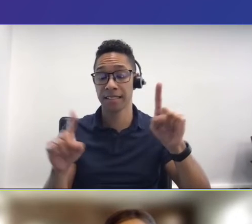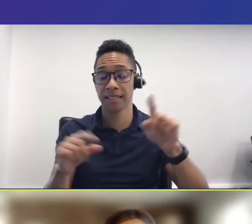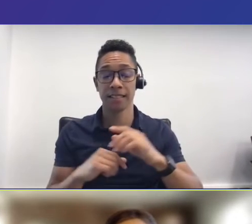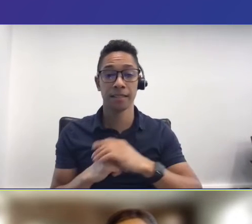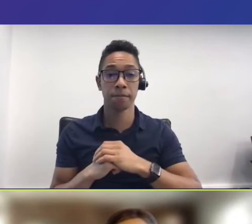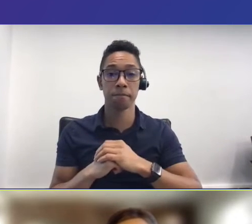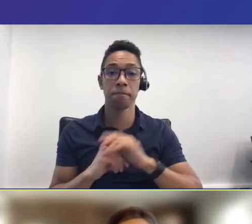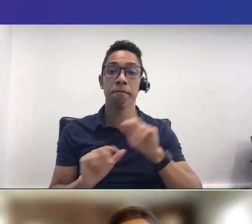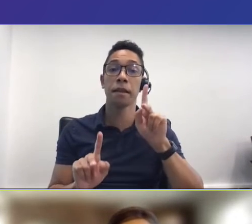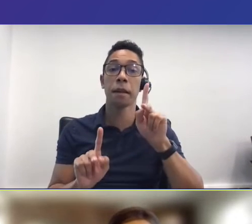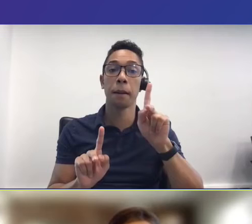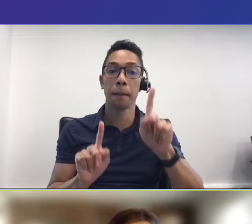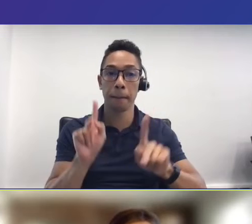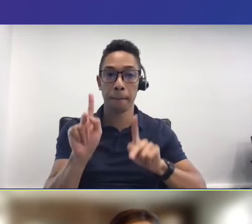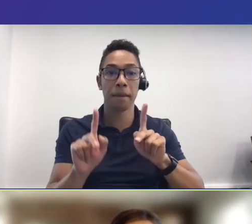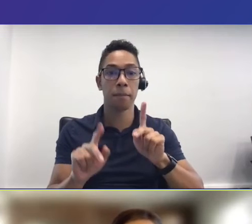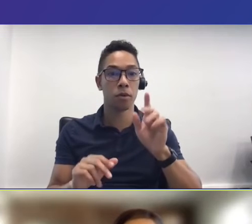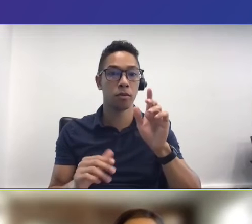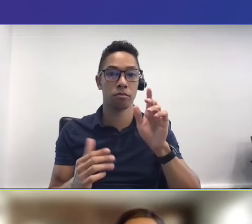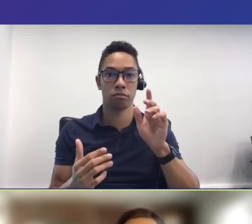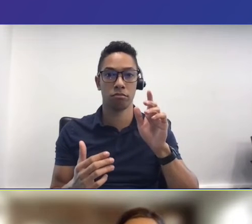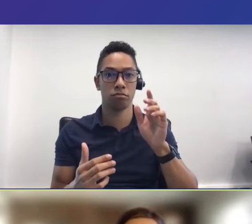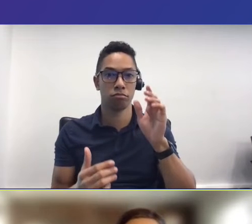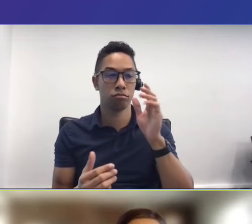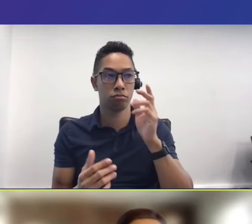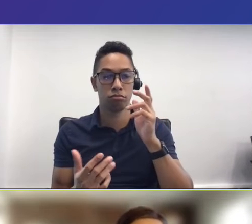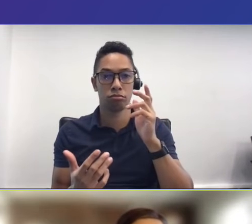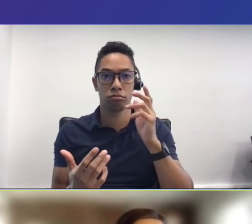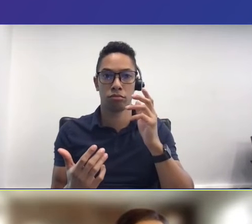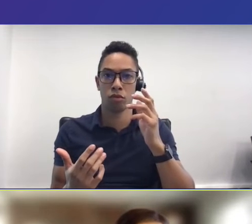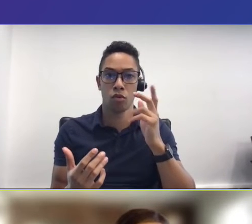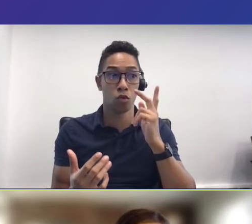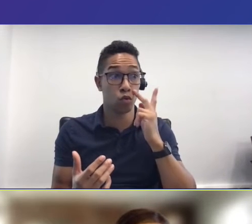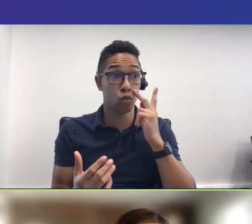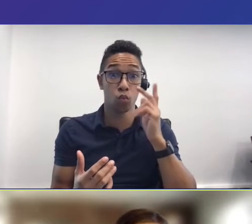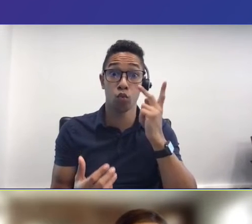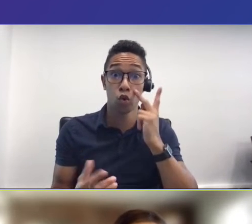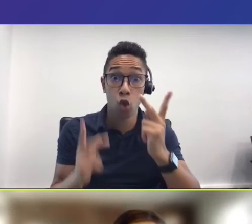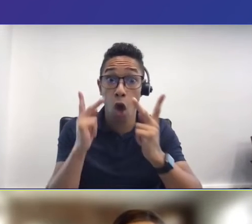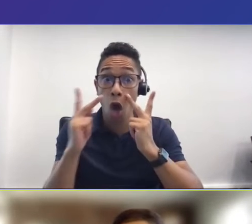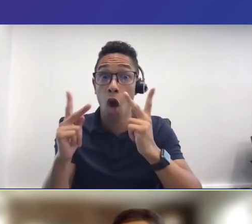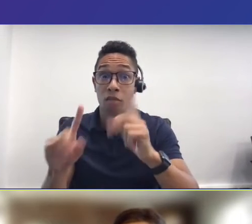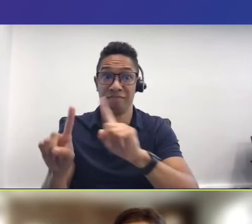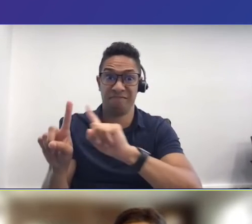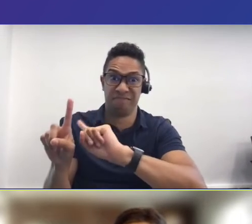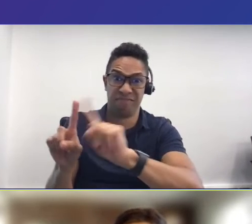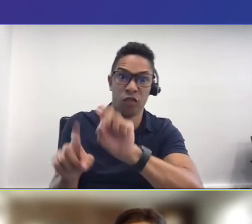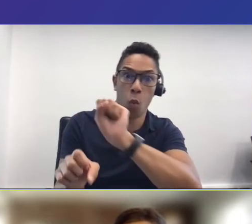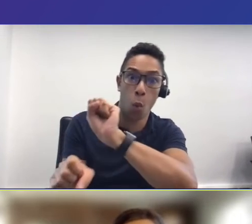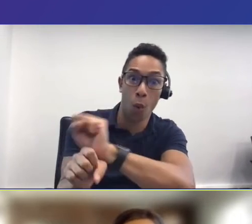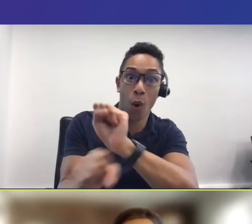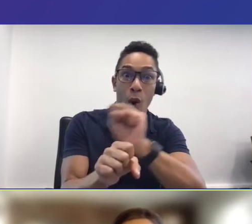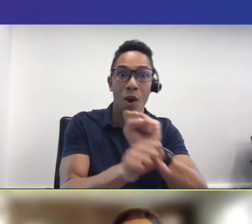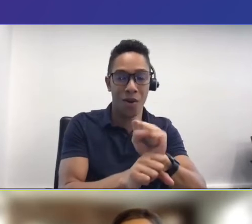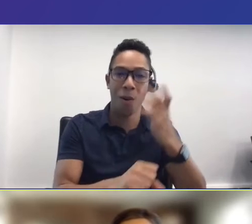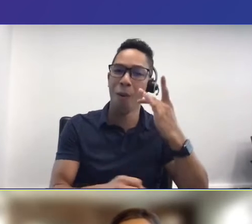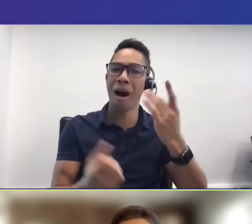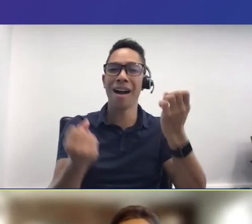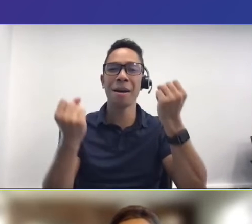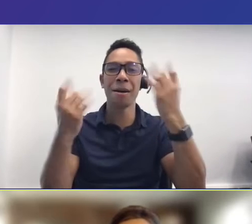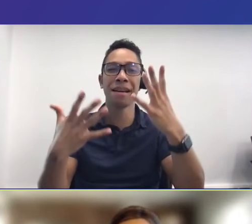people saw tons of work, and there was tons of work to see. So I saw Nikki perform a lot,